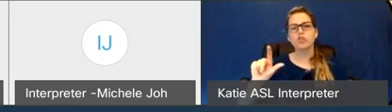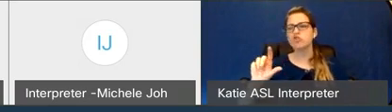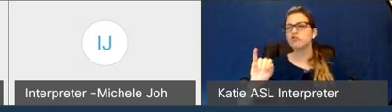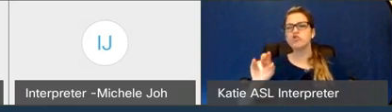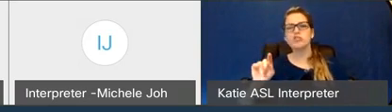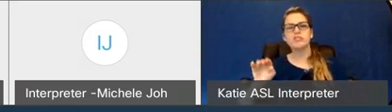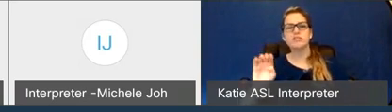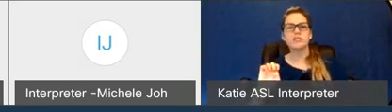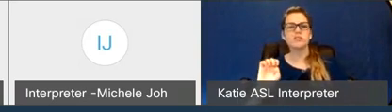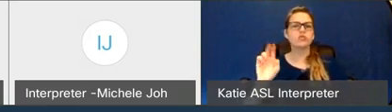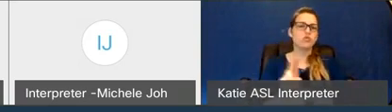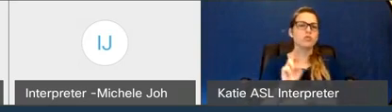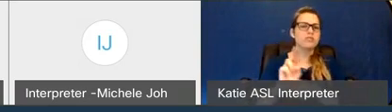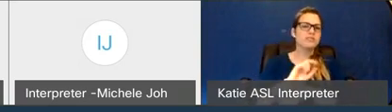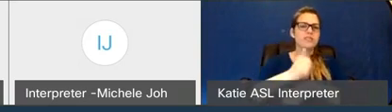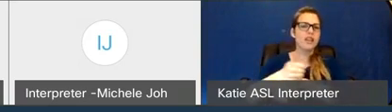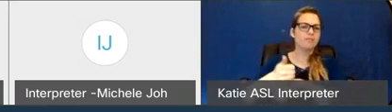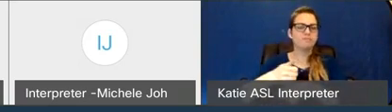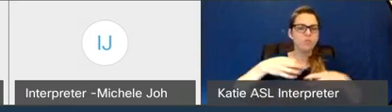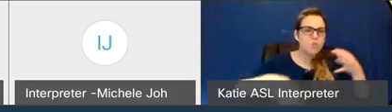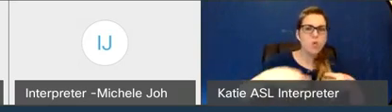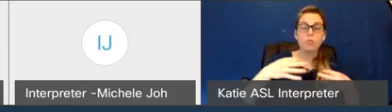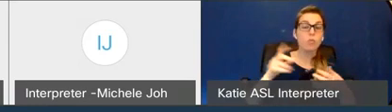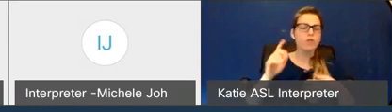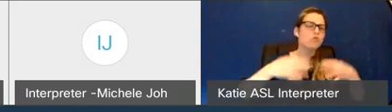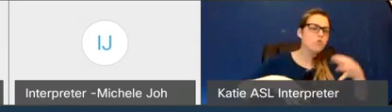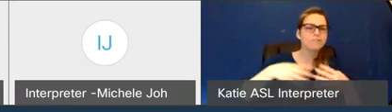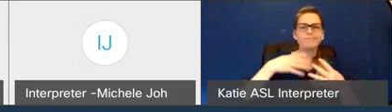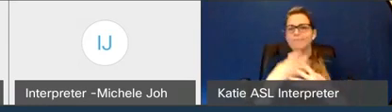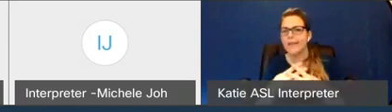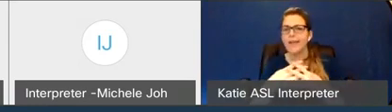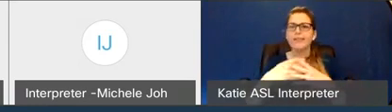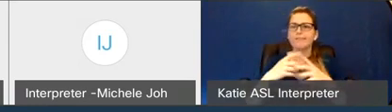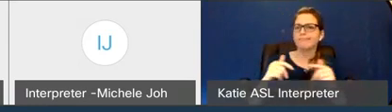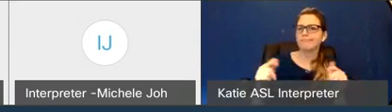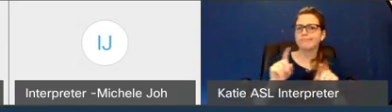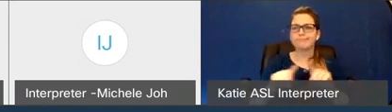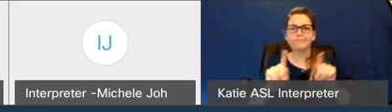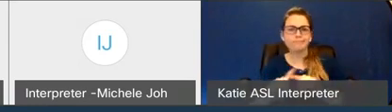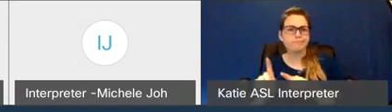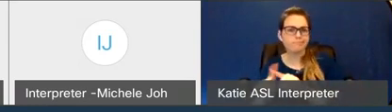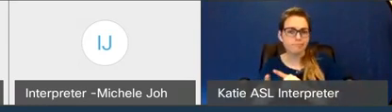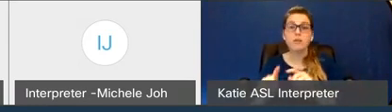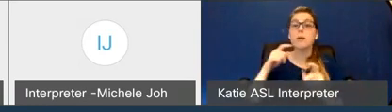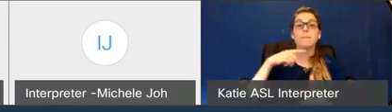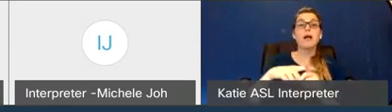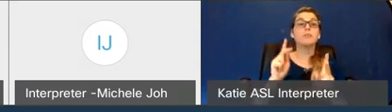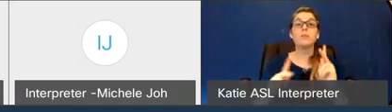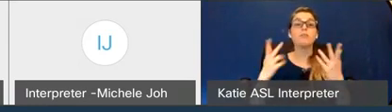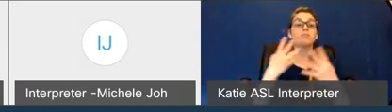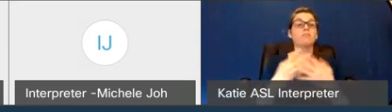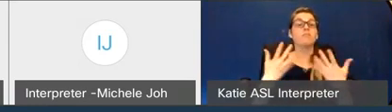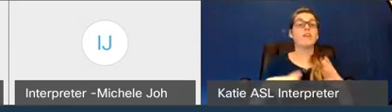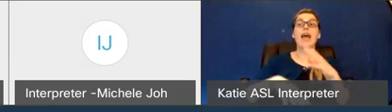for opioid use disorder in jails and prisons and during the reentry process when justice-involved persons return to the community.